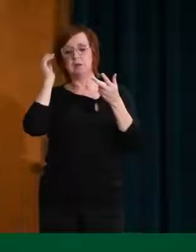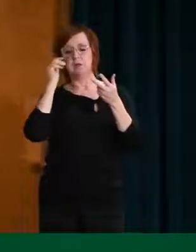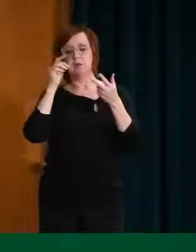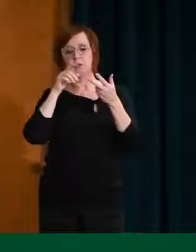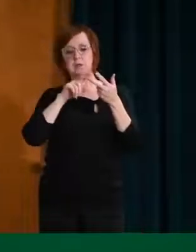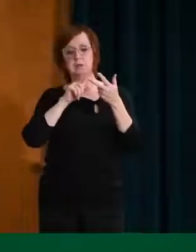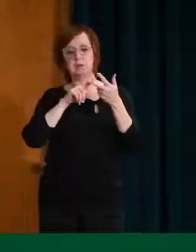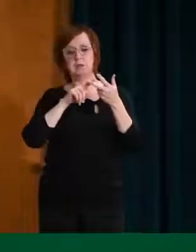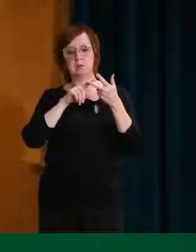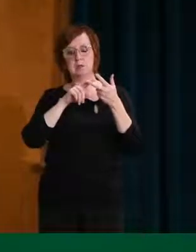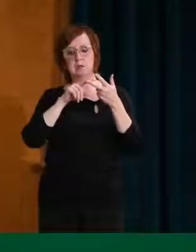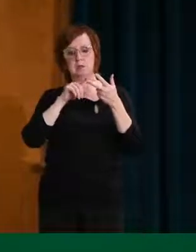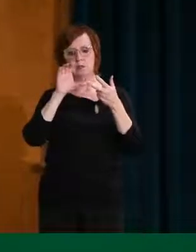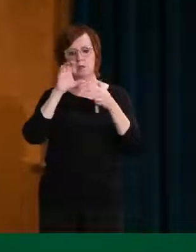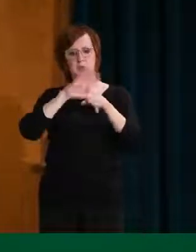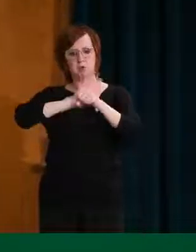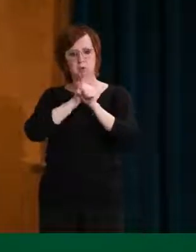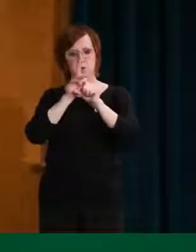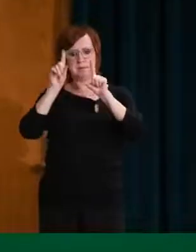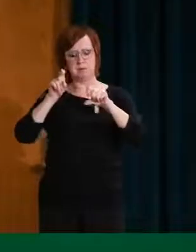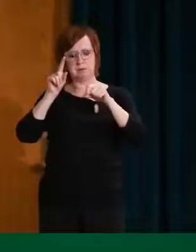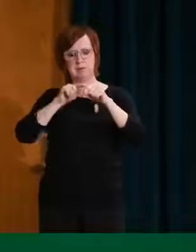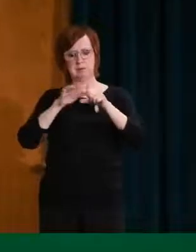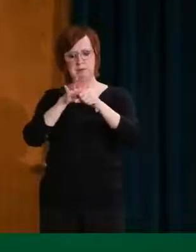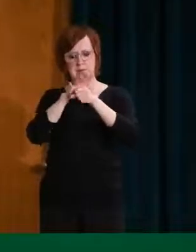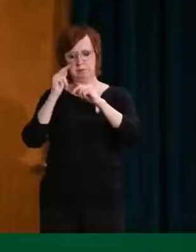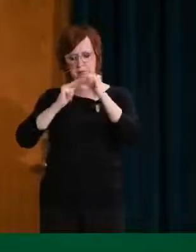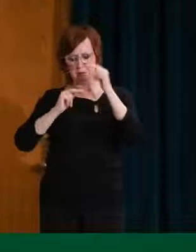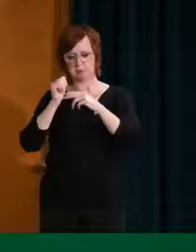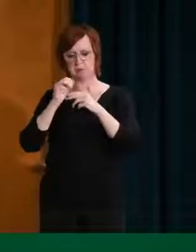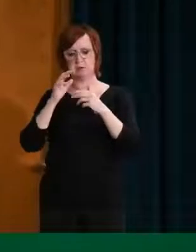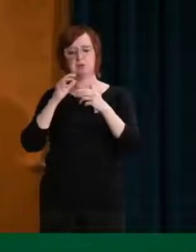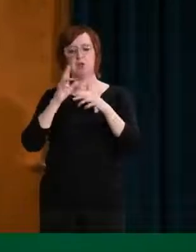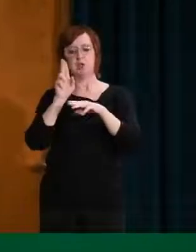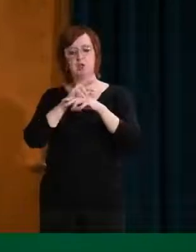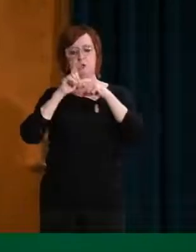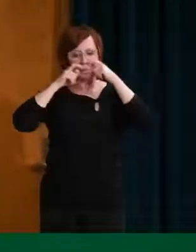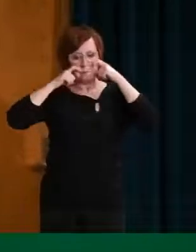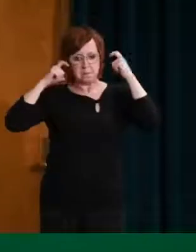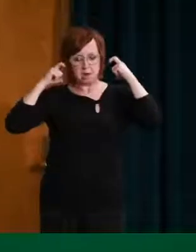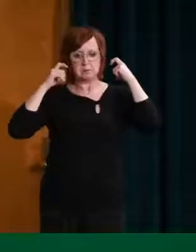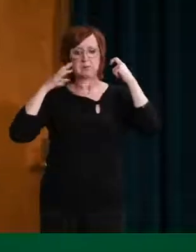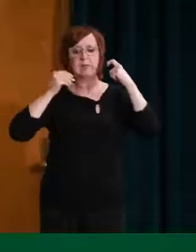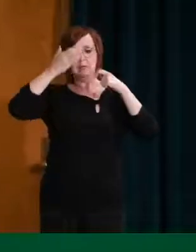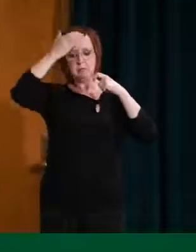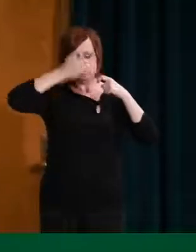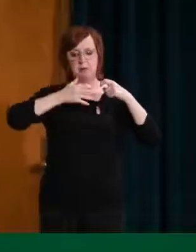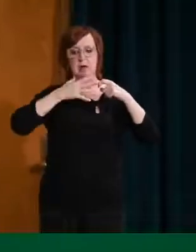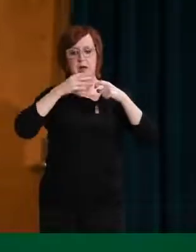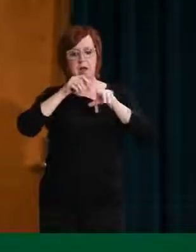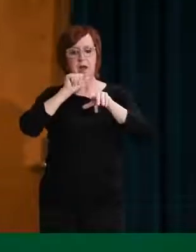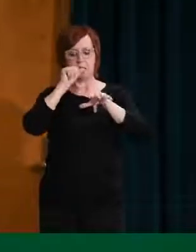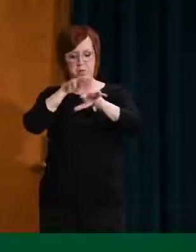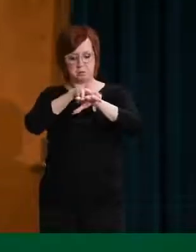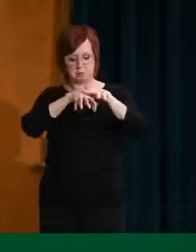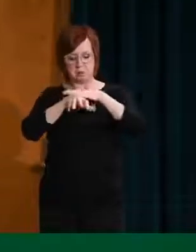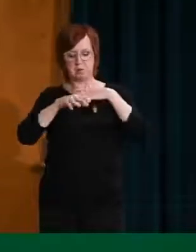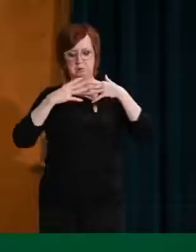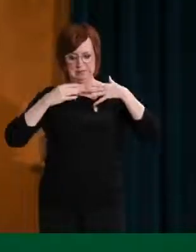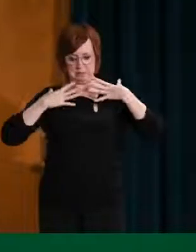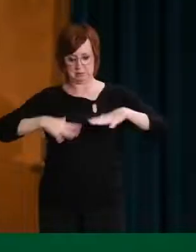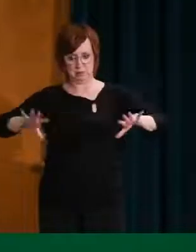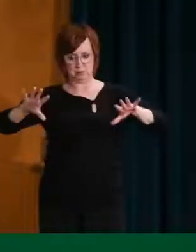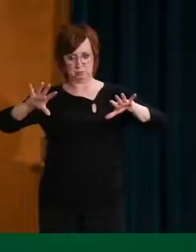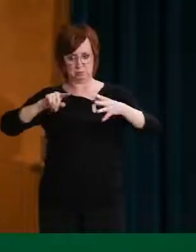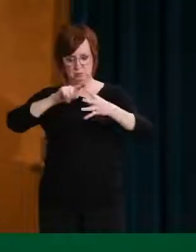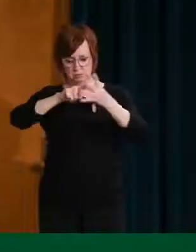and PPEs. I know that we say we have enough, but is there a decision being made